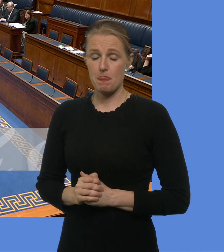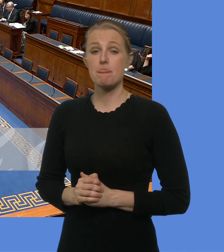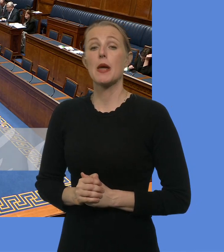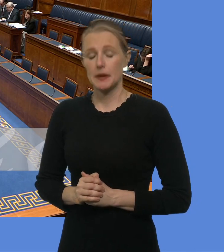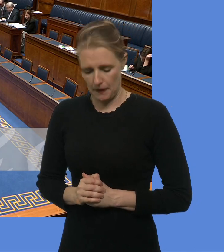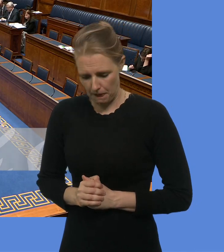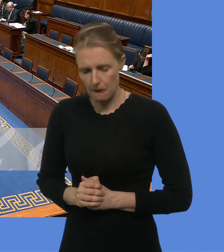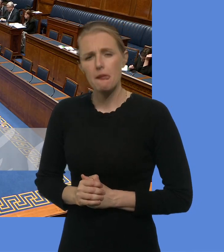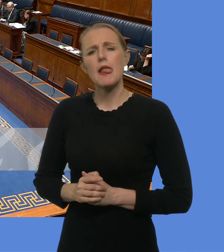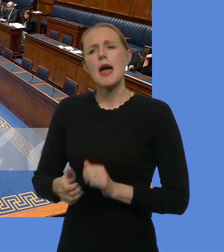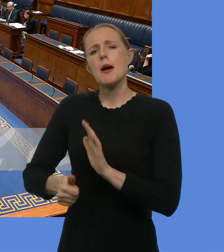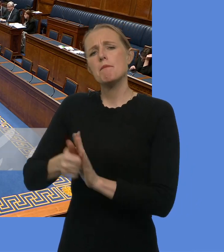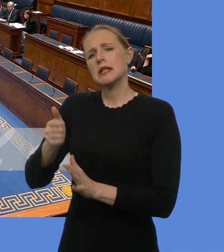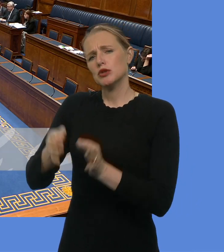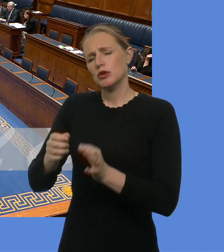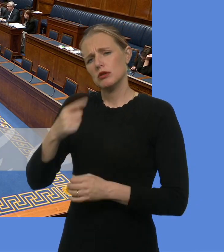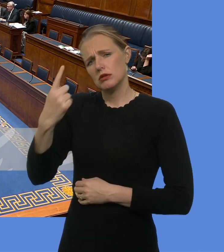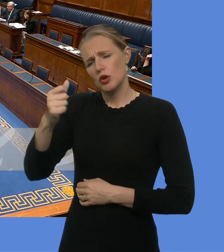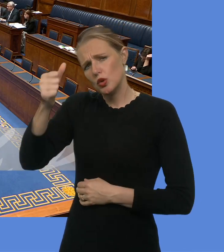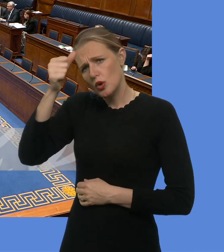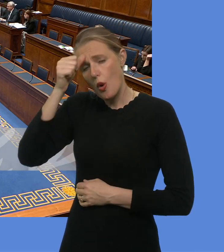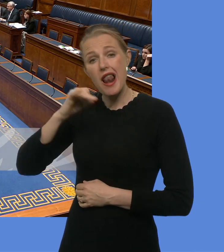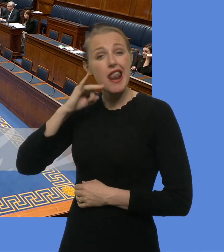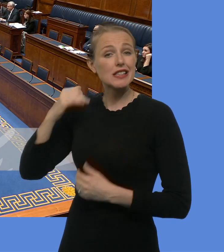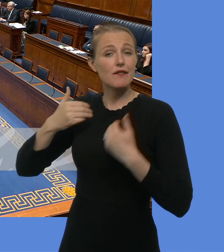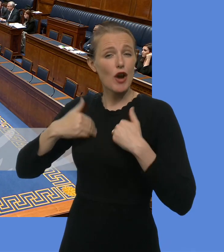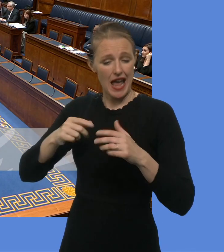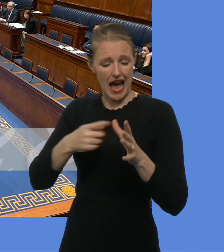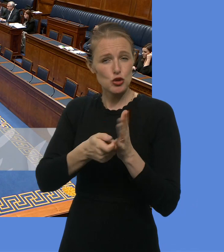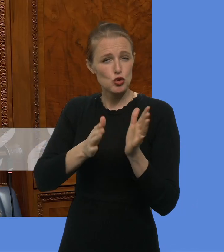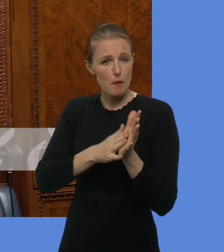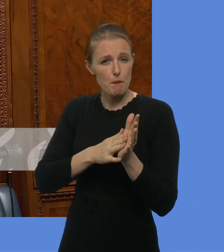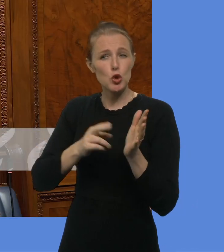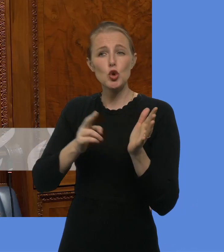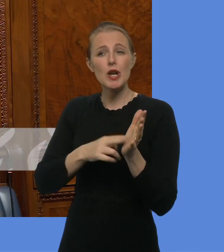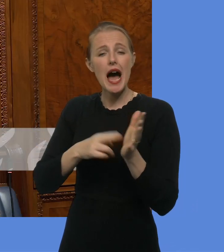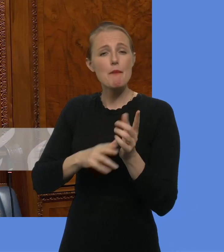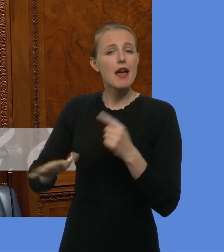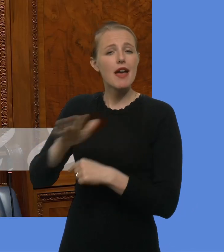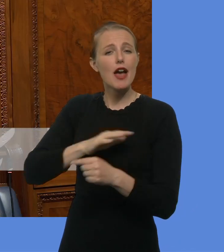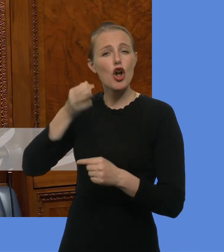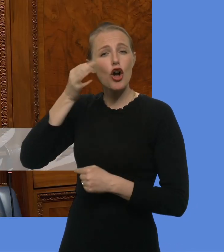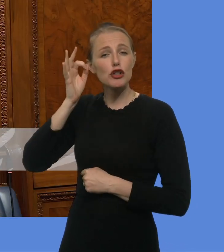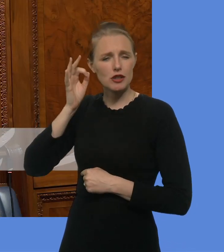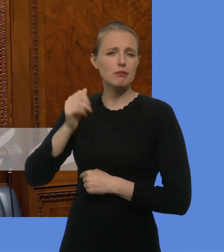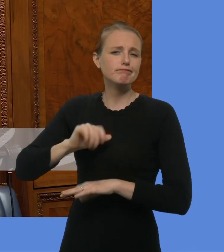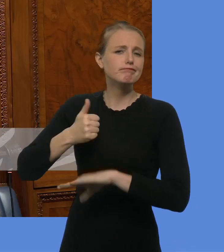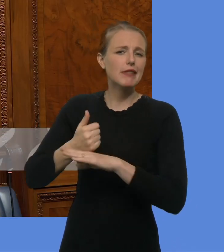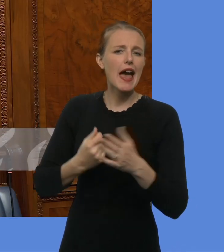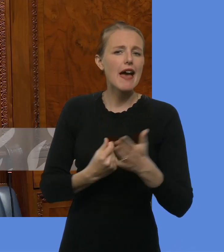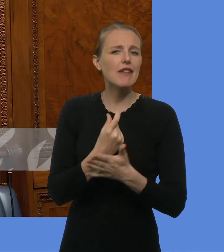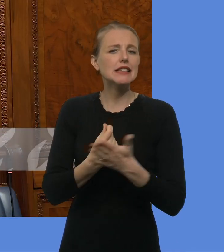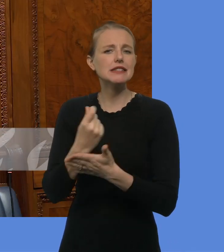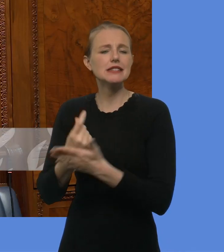Minister, you'll be aware that last Friday, Antrim and Newton Abbey Borough Council held a series of events in recognition of the